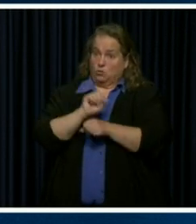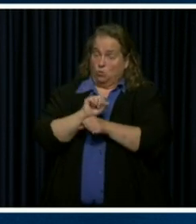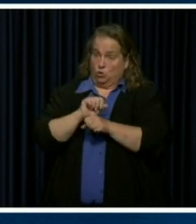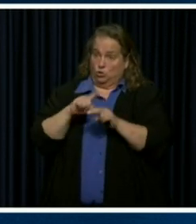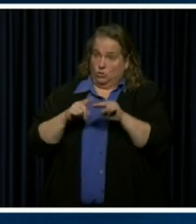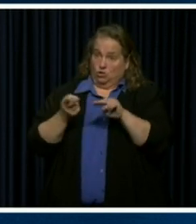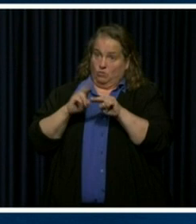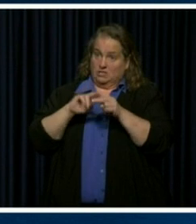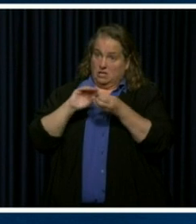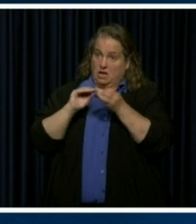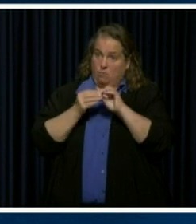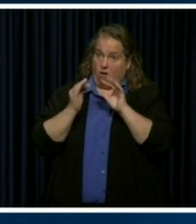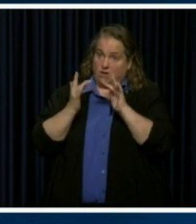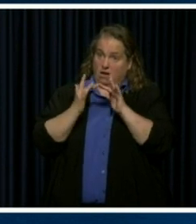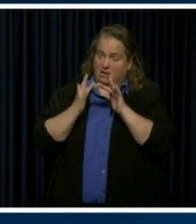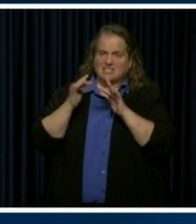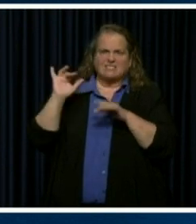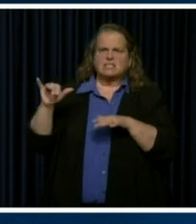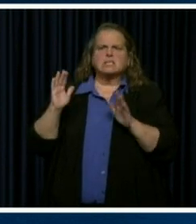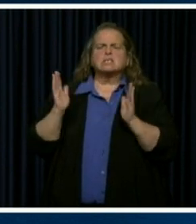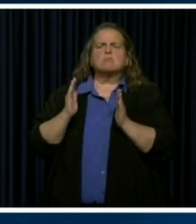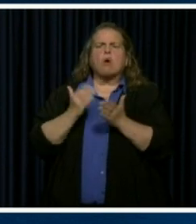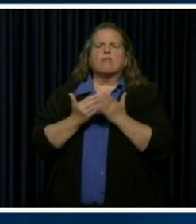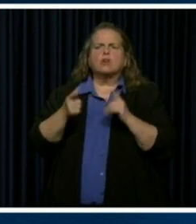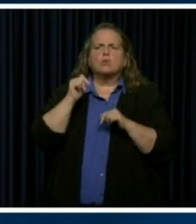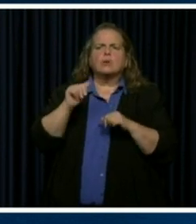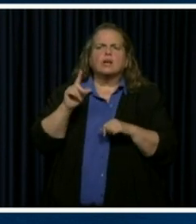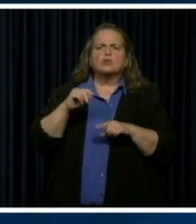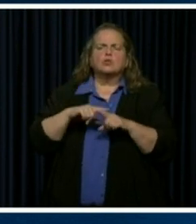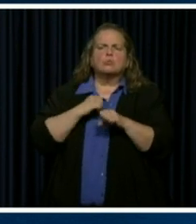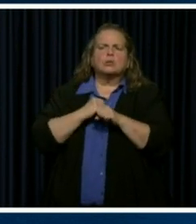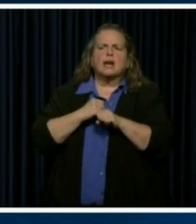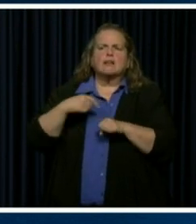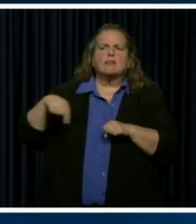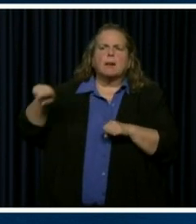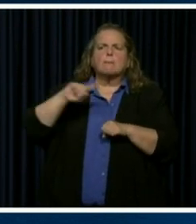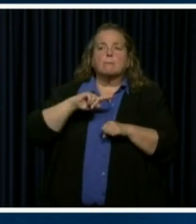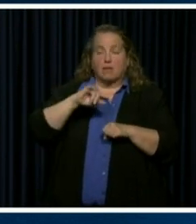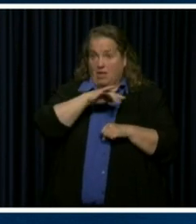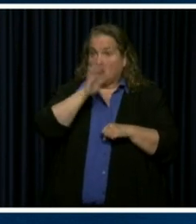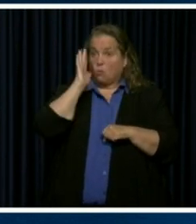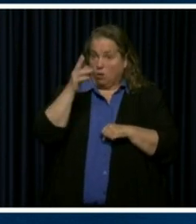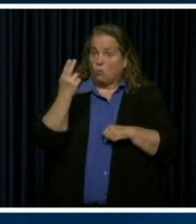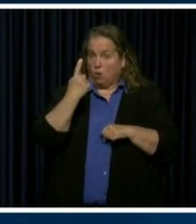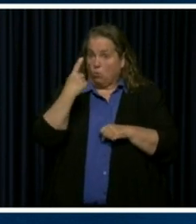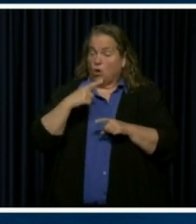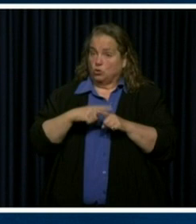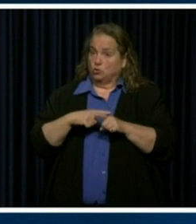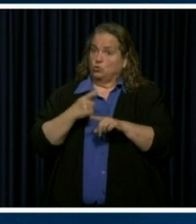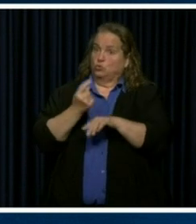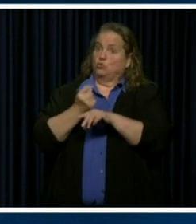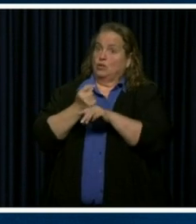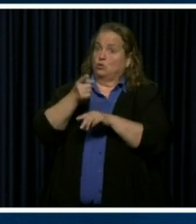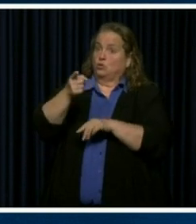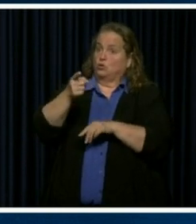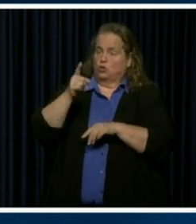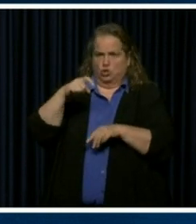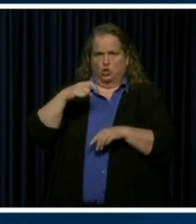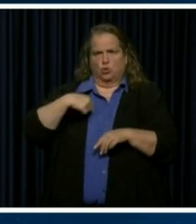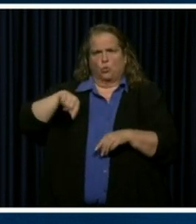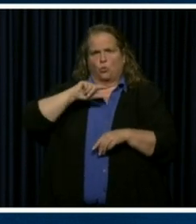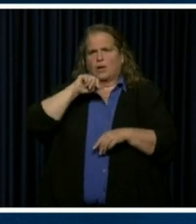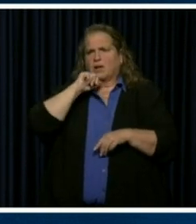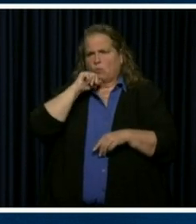contacts, this is a small thing that you can do to protect them. They're going to wear one when they treat you. Shouldn't we wear one not to spread